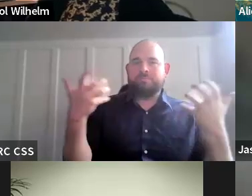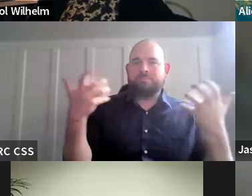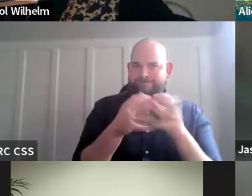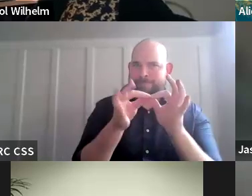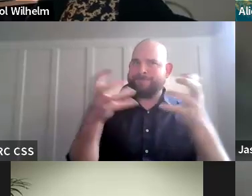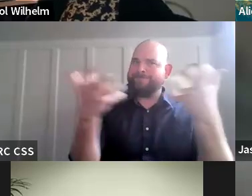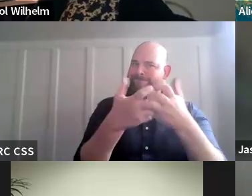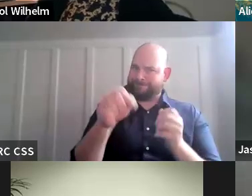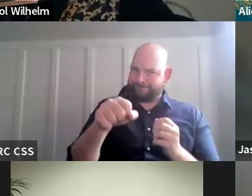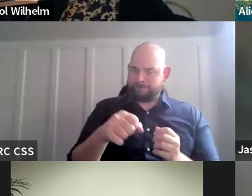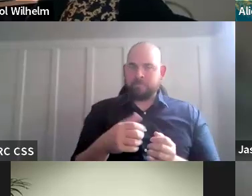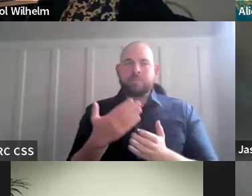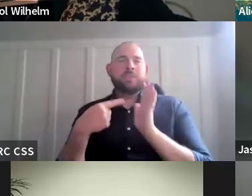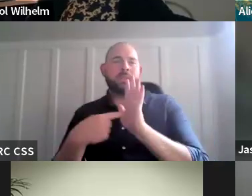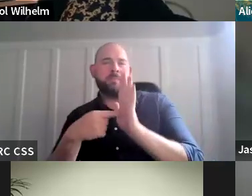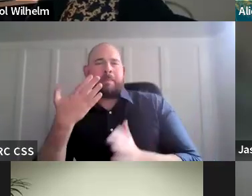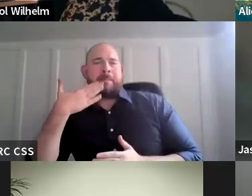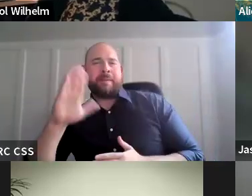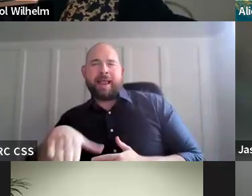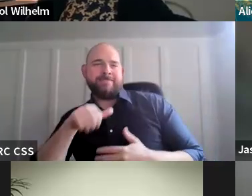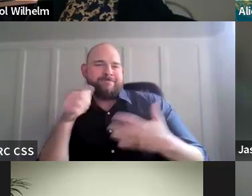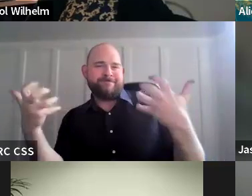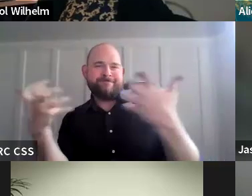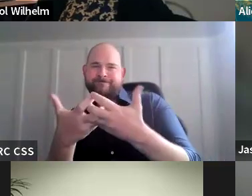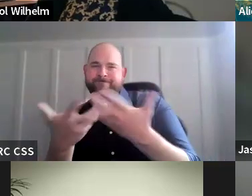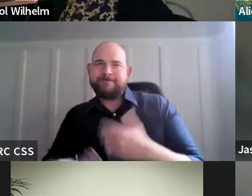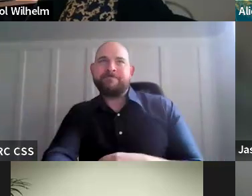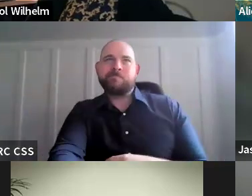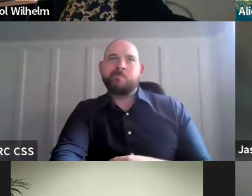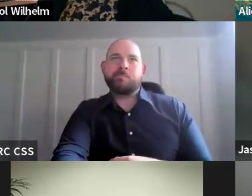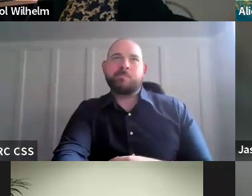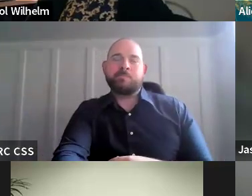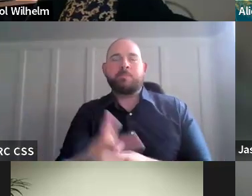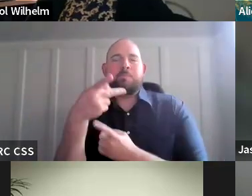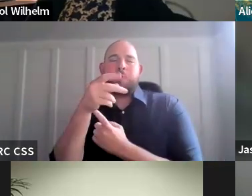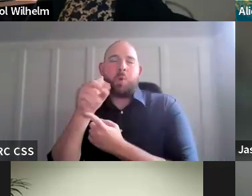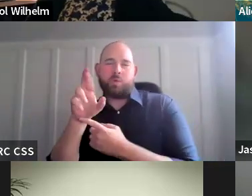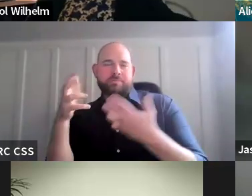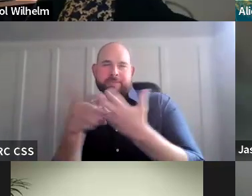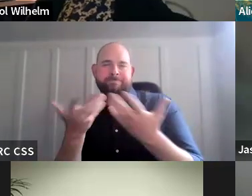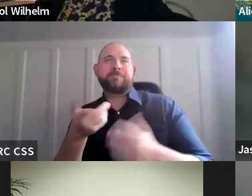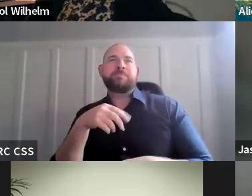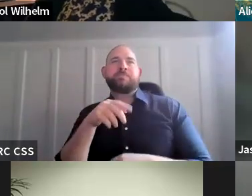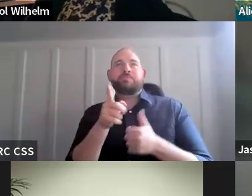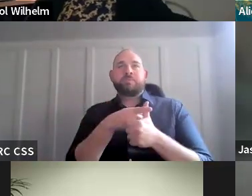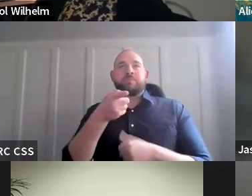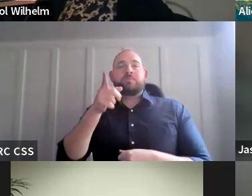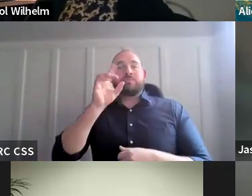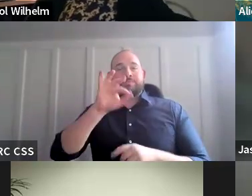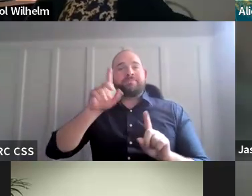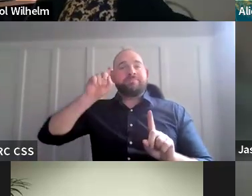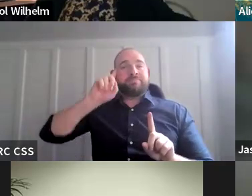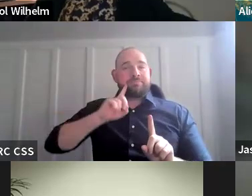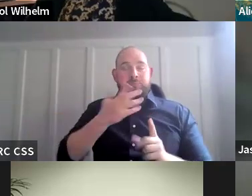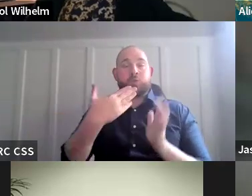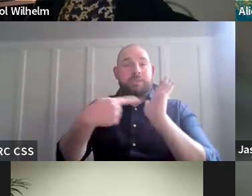And I'll give you a few good examples of interpreters who are excellent matches for a deaf individual and some